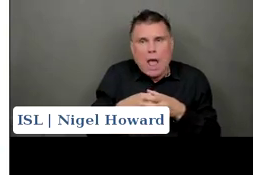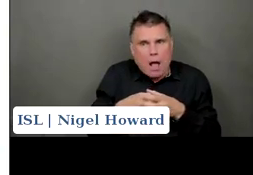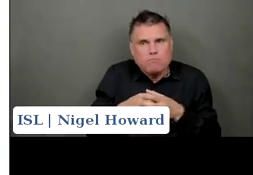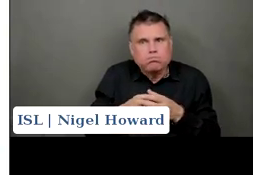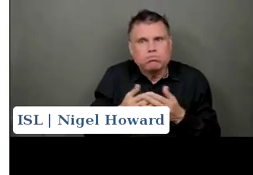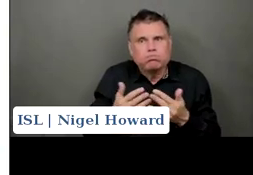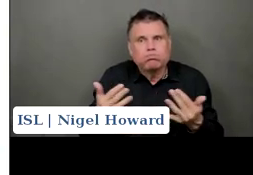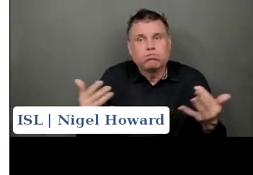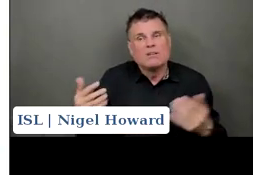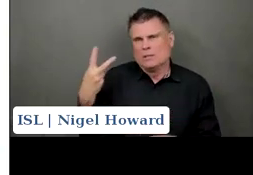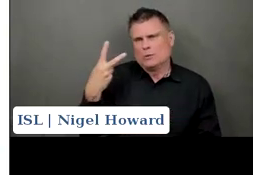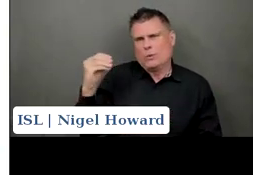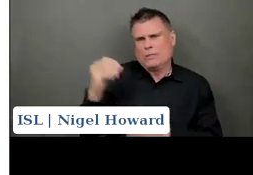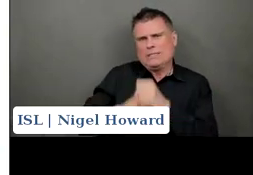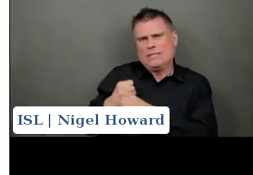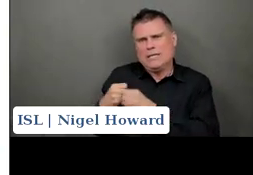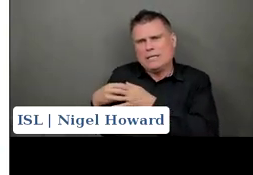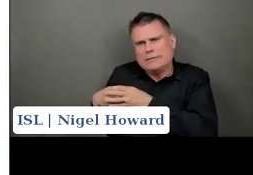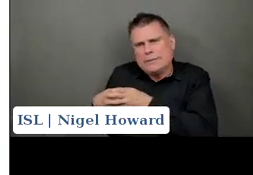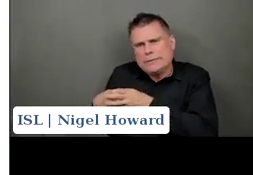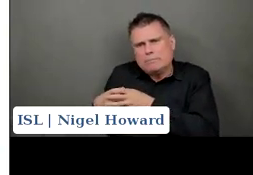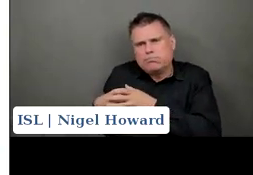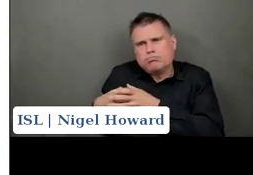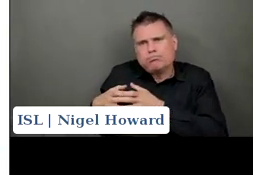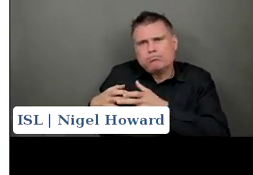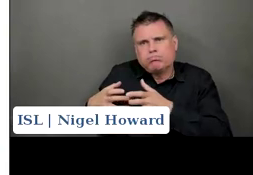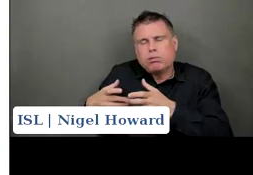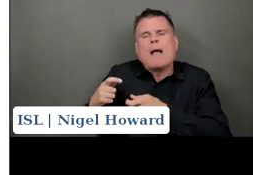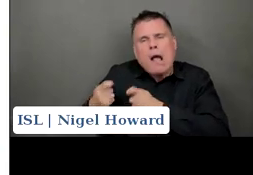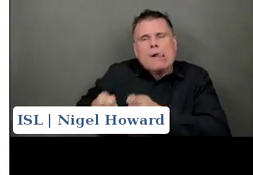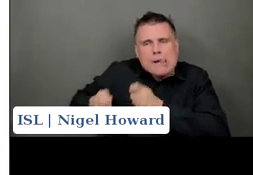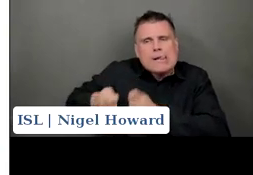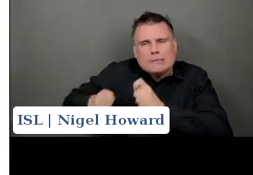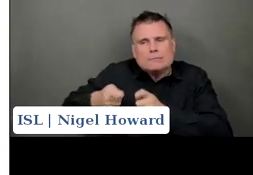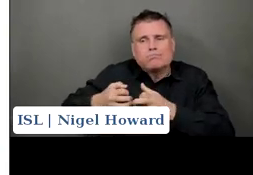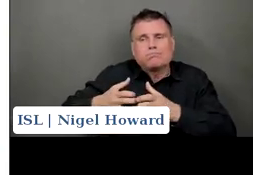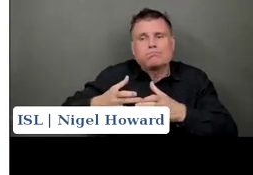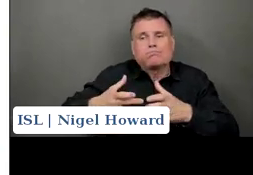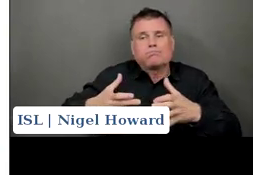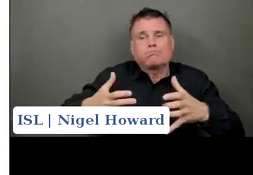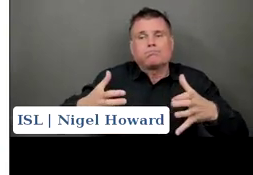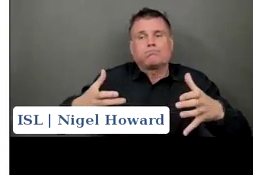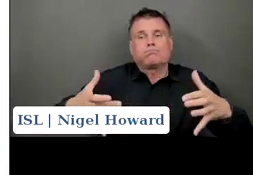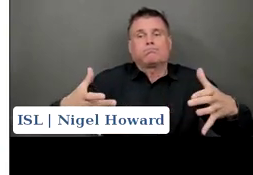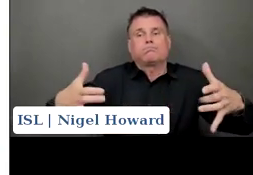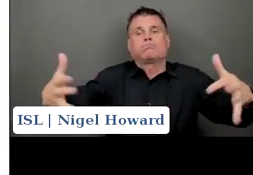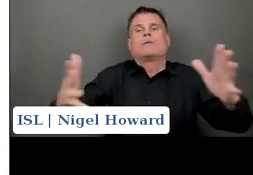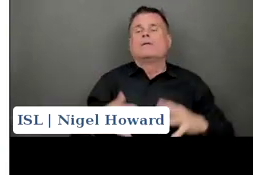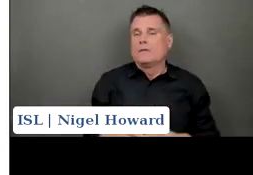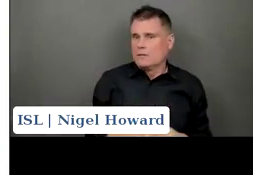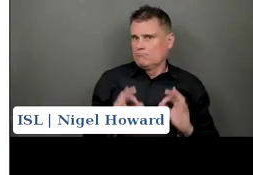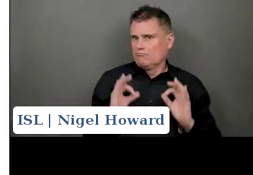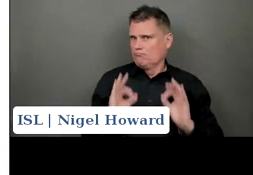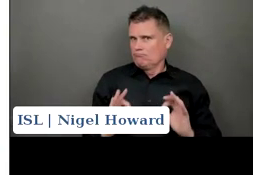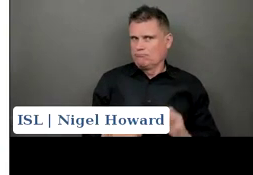various phases of EWP. The EWP works over 5-year phases. We're now in the 4th phase, which is 20 years. Can I go to the next slide,